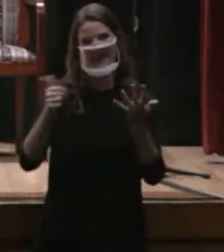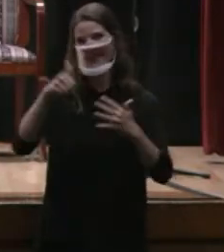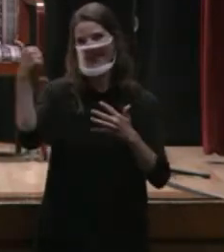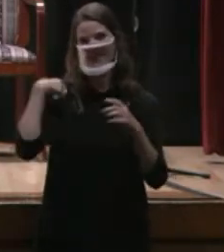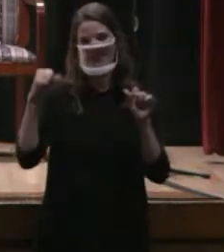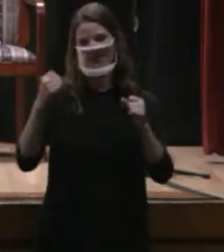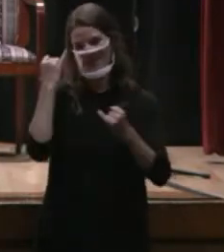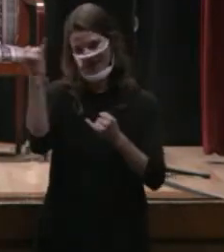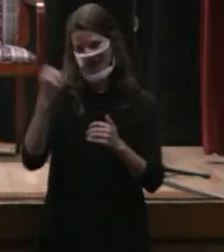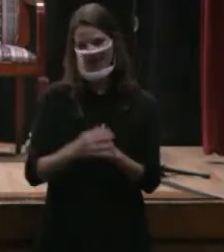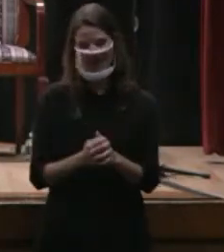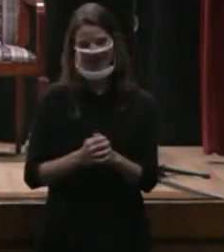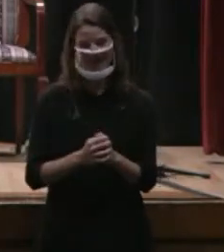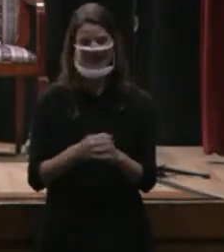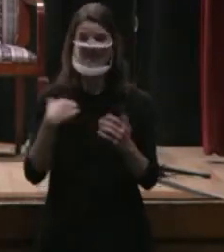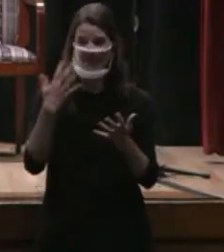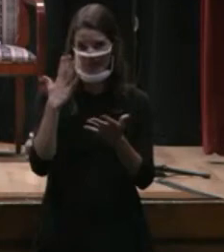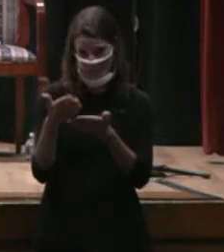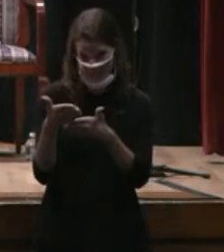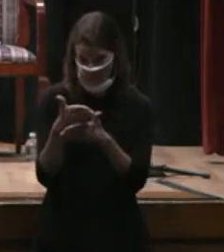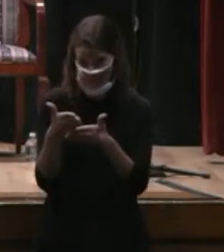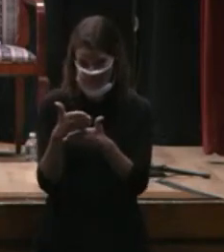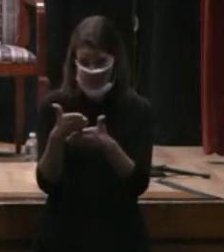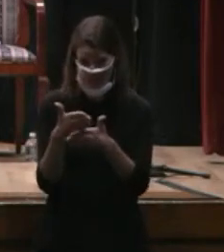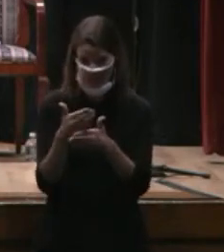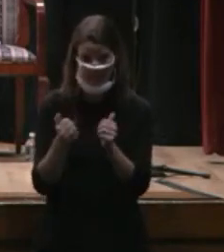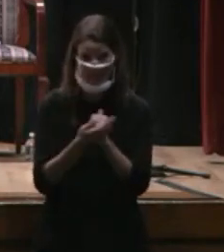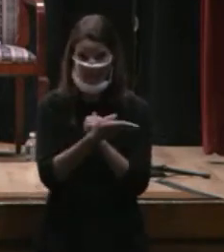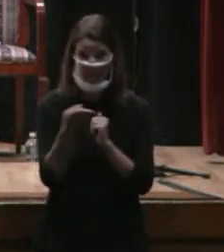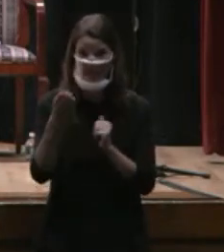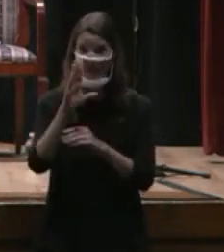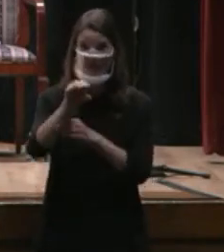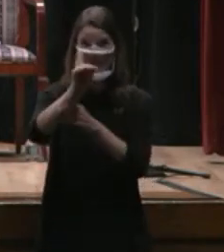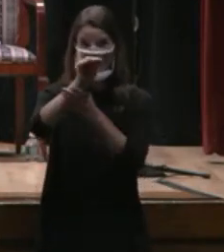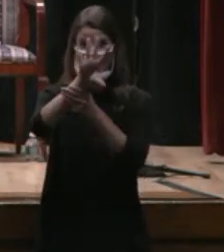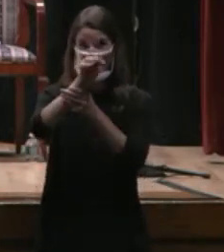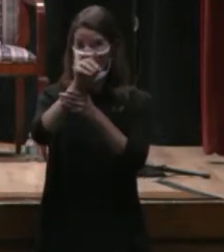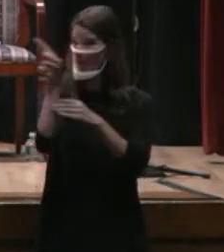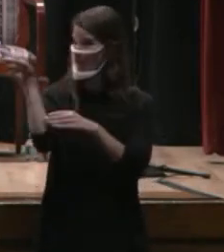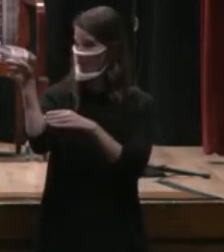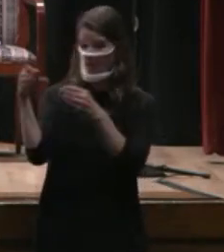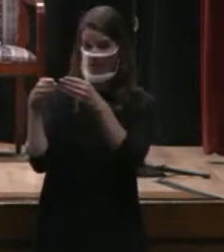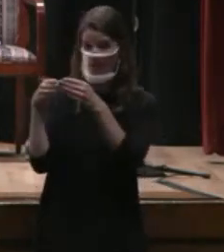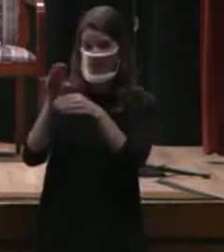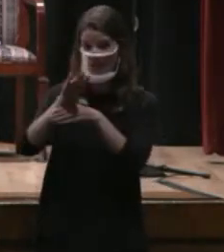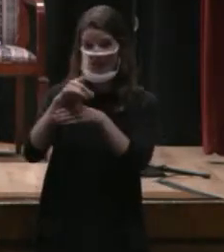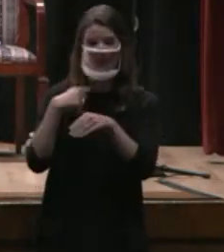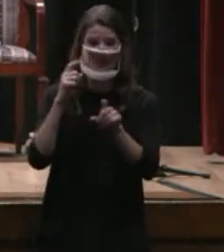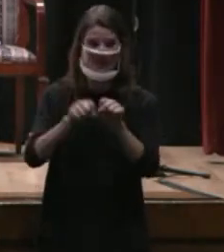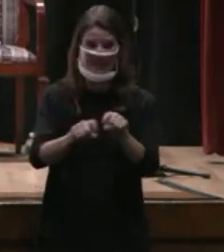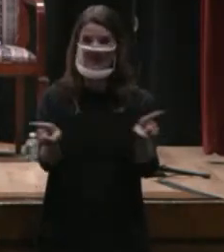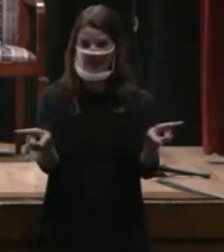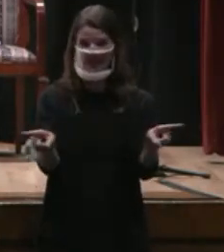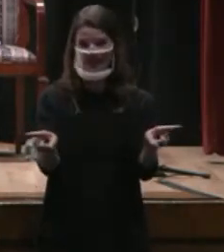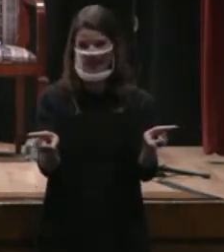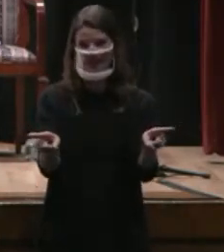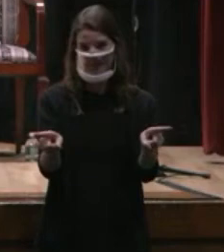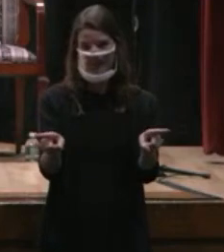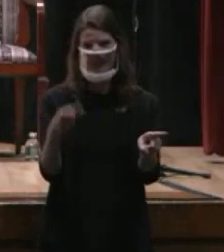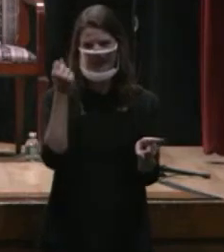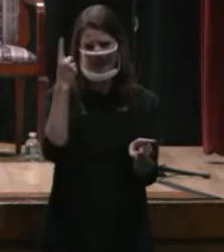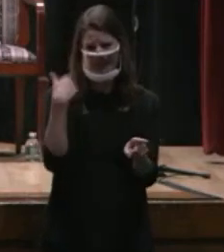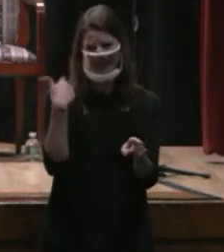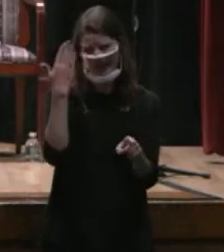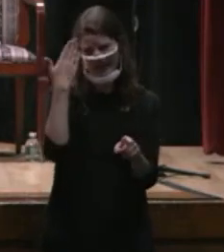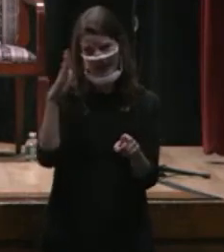than anything else. I will share with you that the photo that was taken here, we will send that to you. I don't